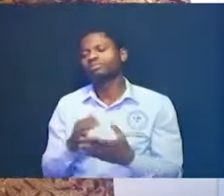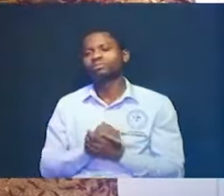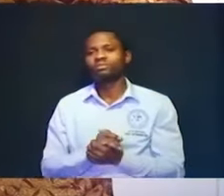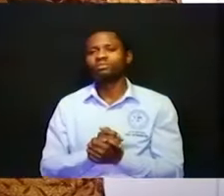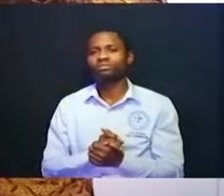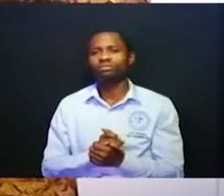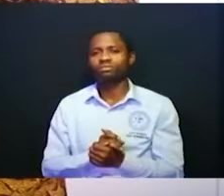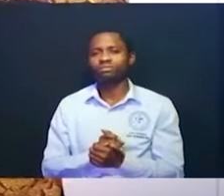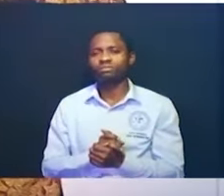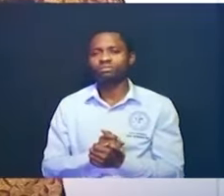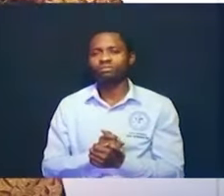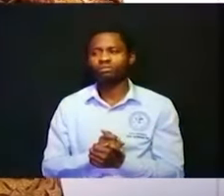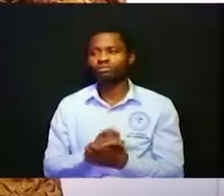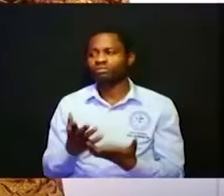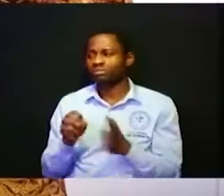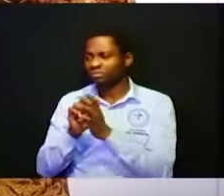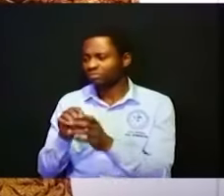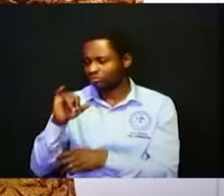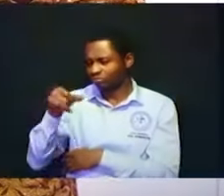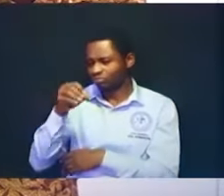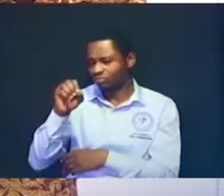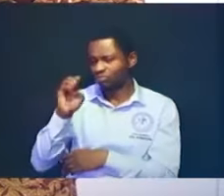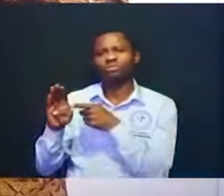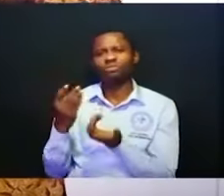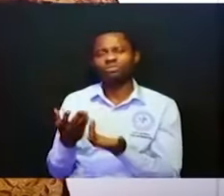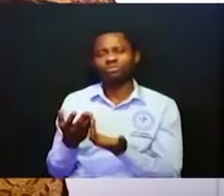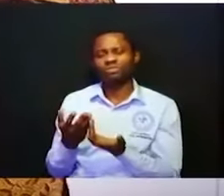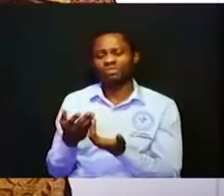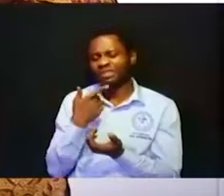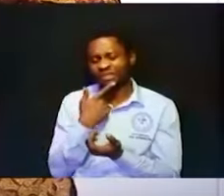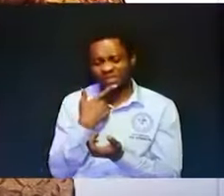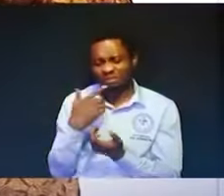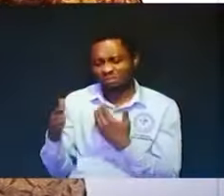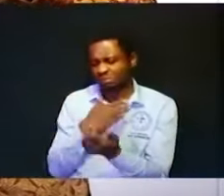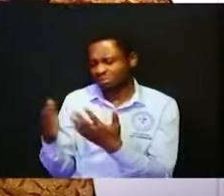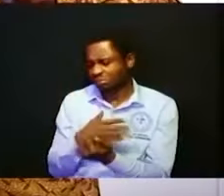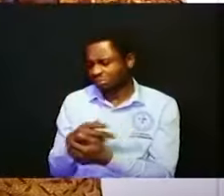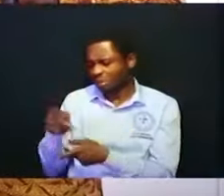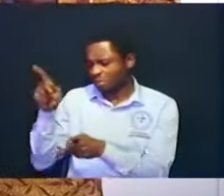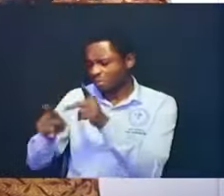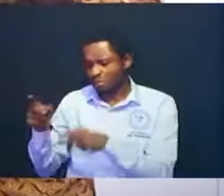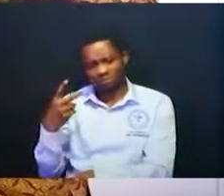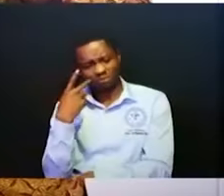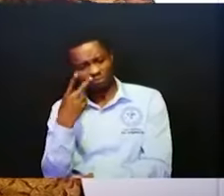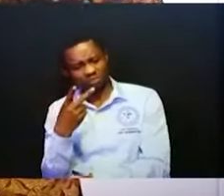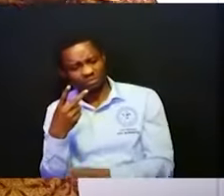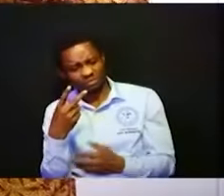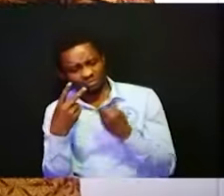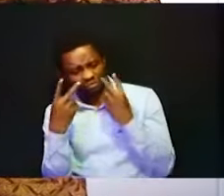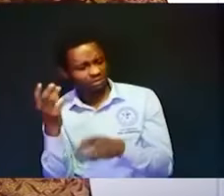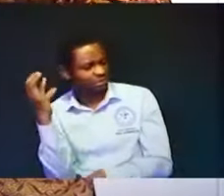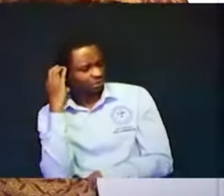earth now look at job it says that whoever heard me commended